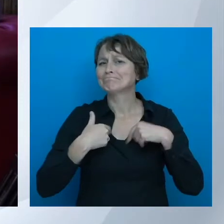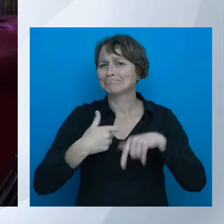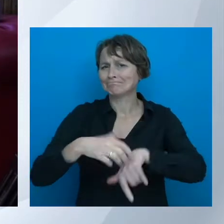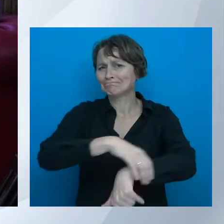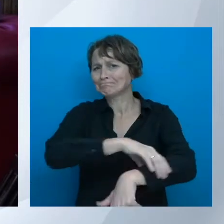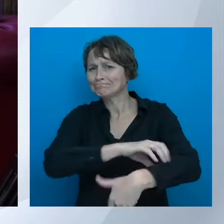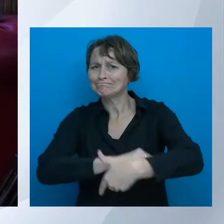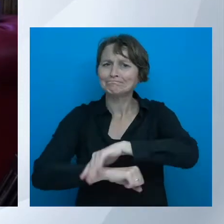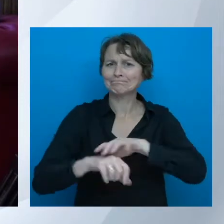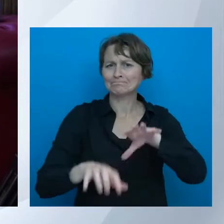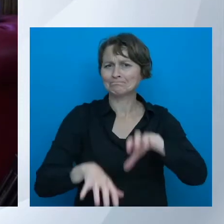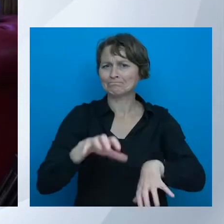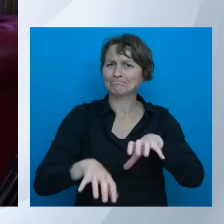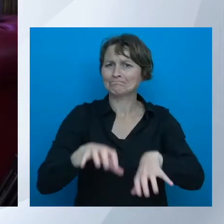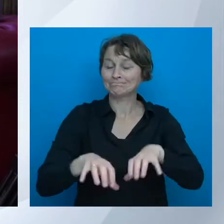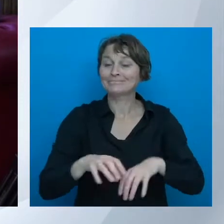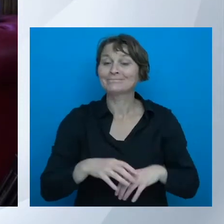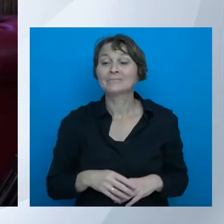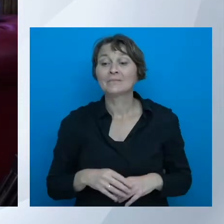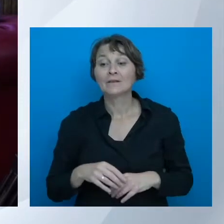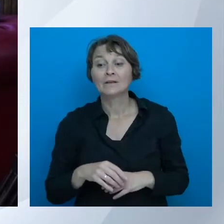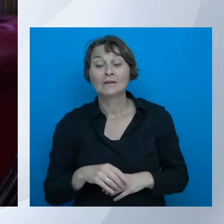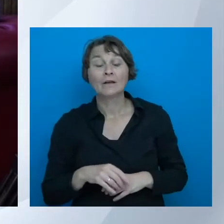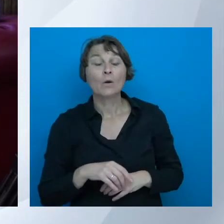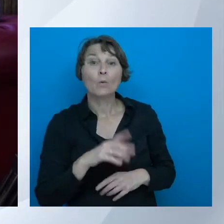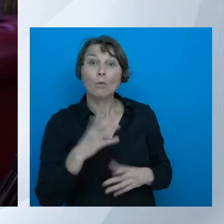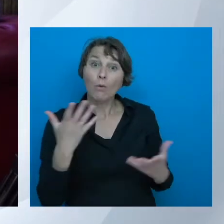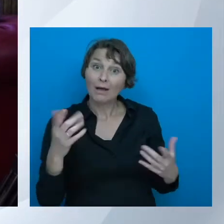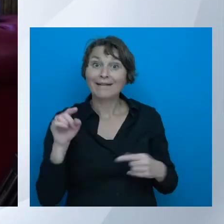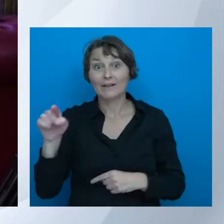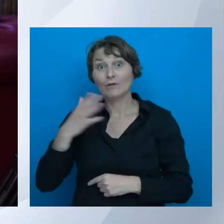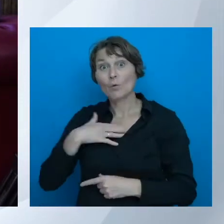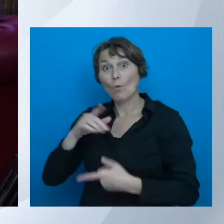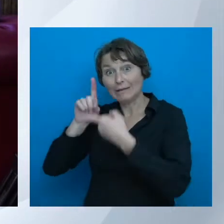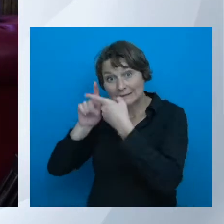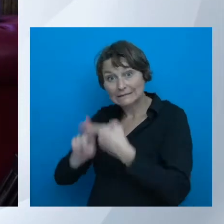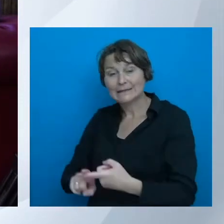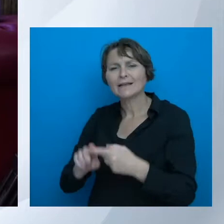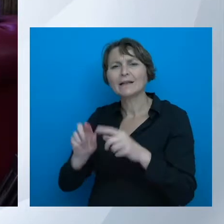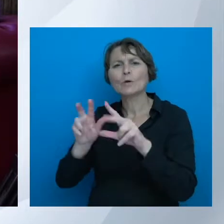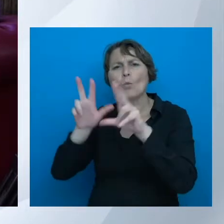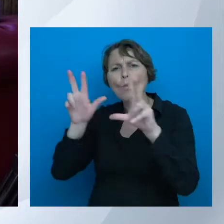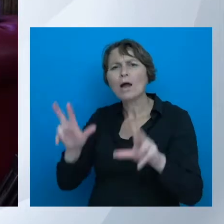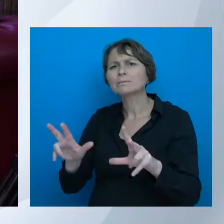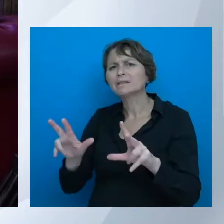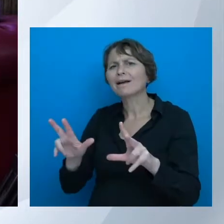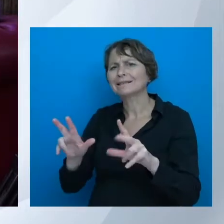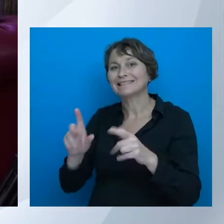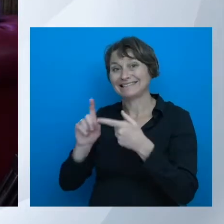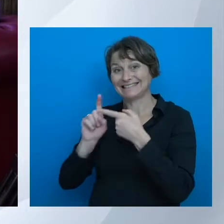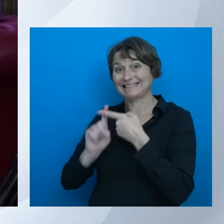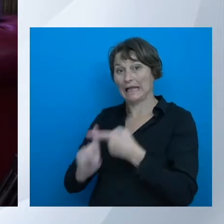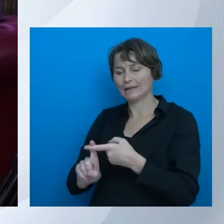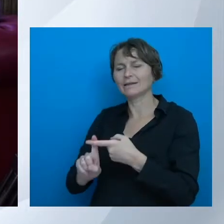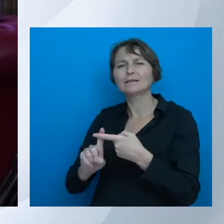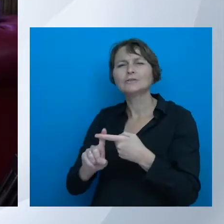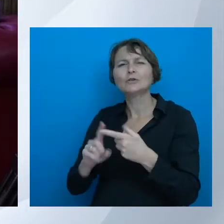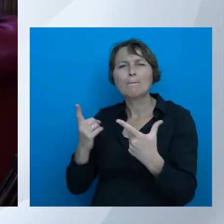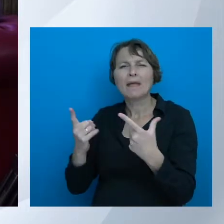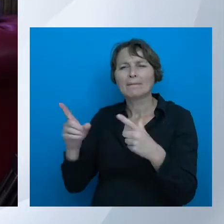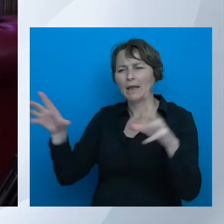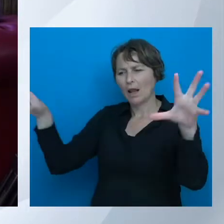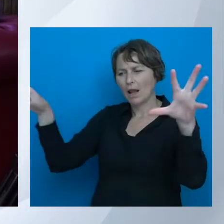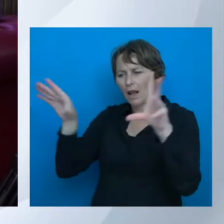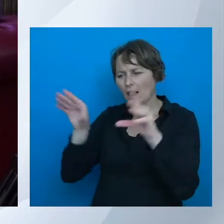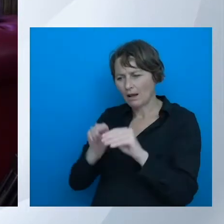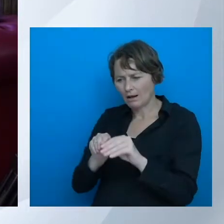you to get out your content, because if you're using a static site, you want to probably run a static site generator. I'm using Hugo, but there are